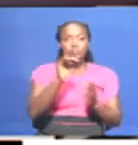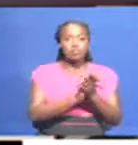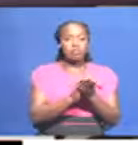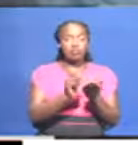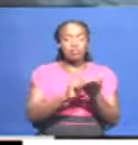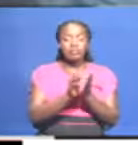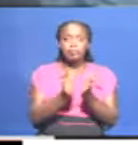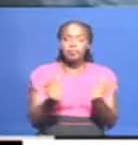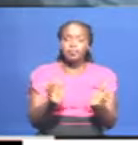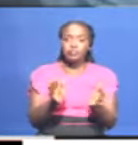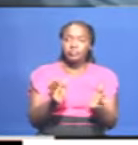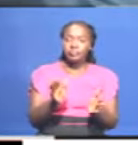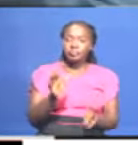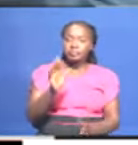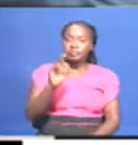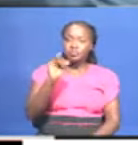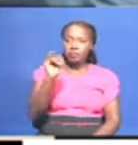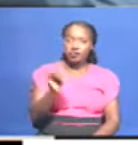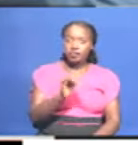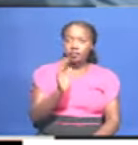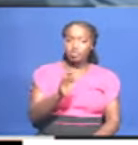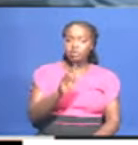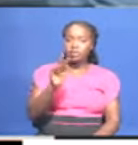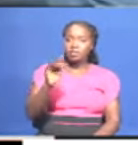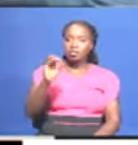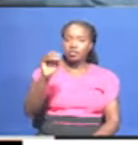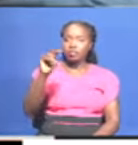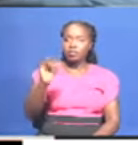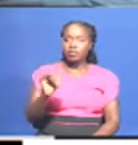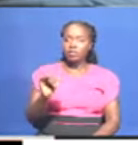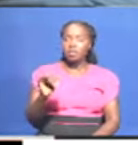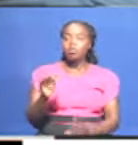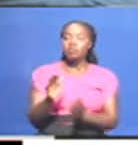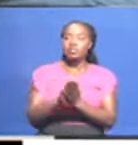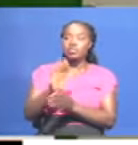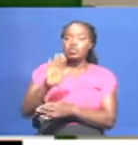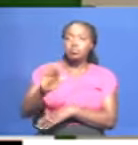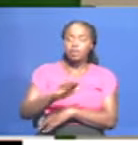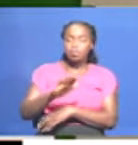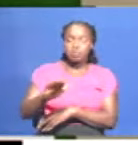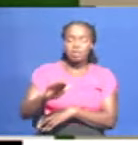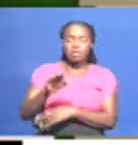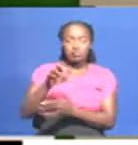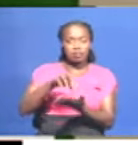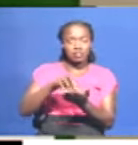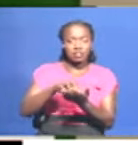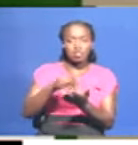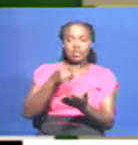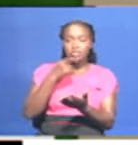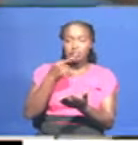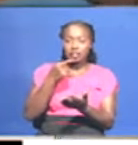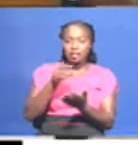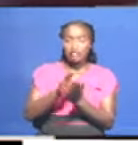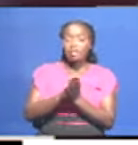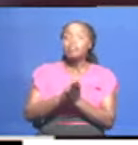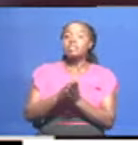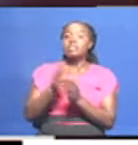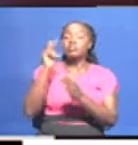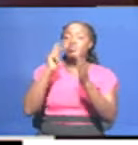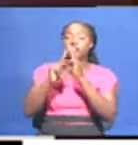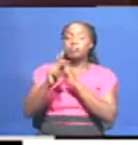Jeremiah Kioni has been cleared by the IEBC to defend his Ndaragwa parliamentary seat. Kioni lauded the professionalism by the IEBC